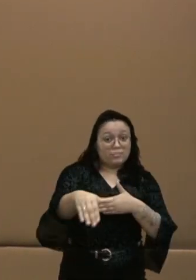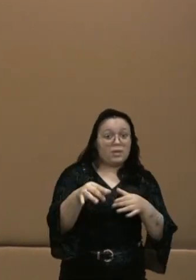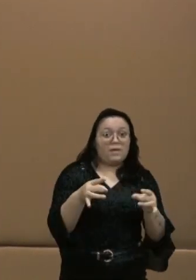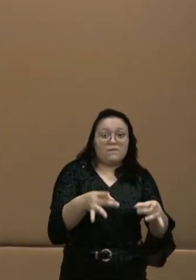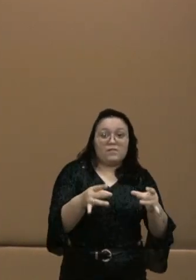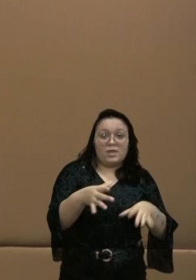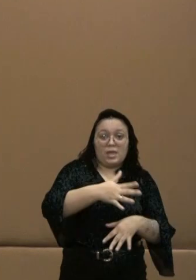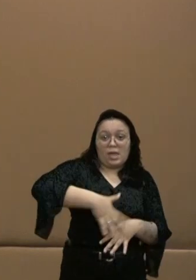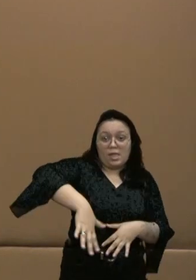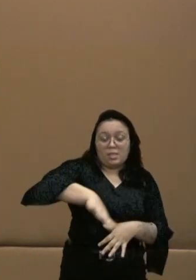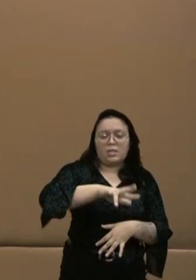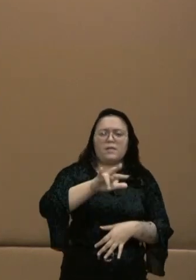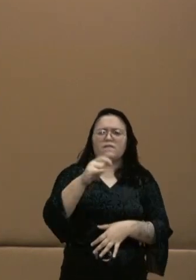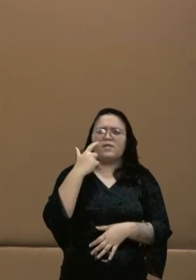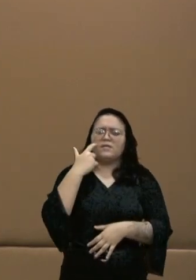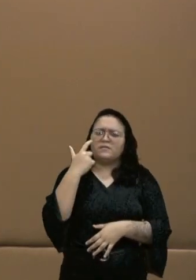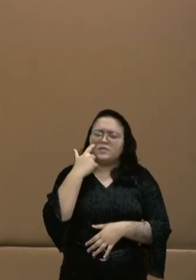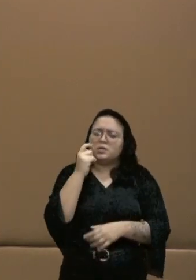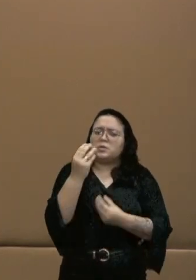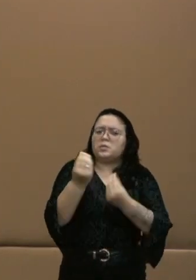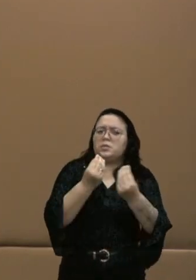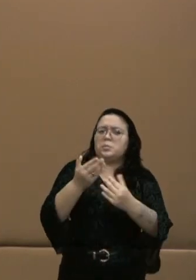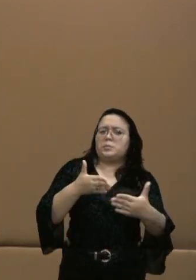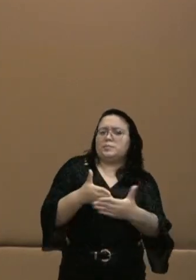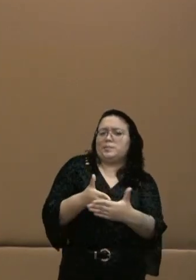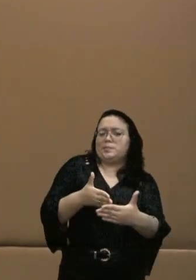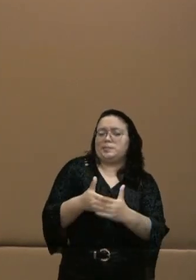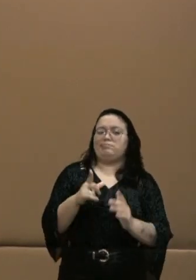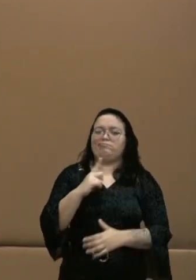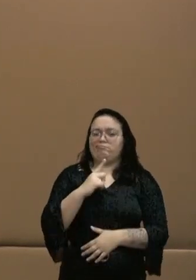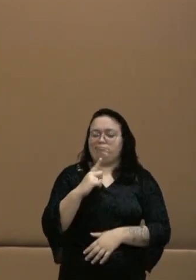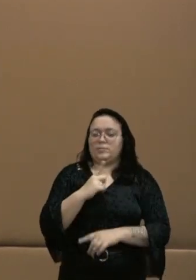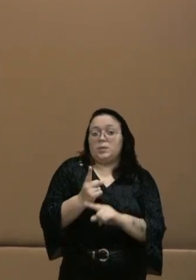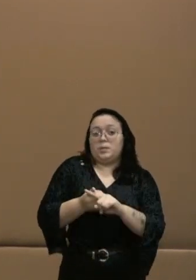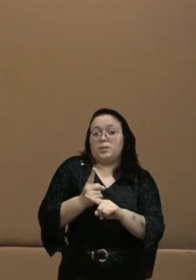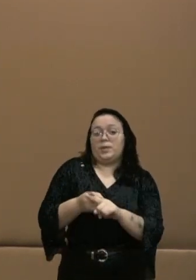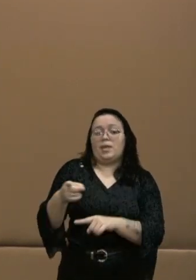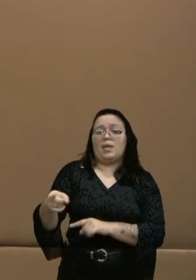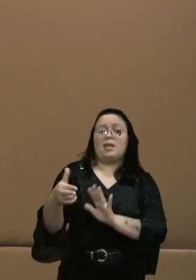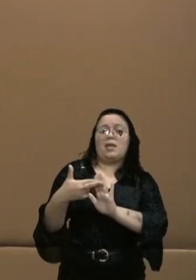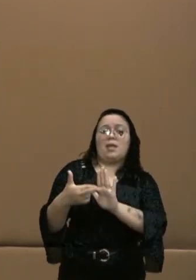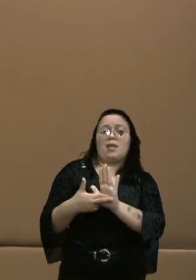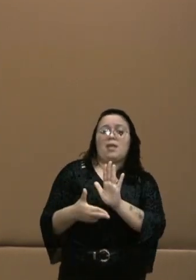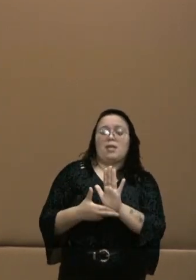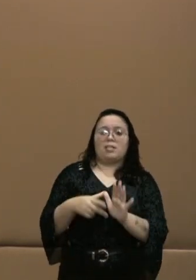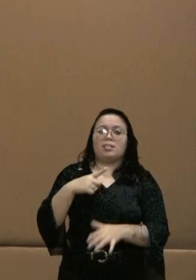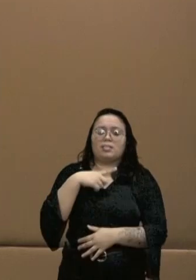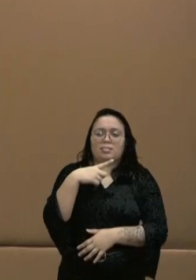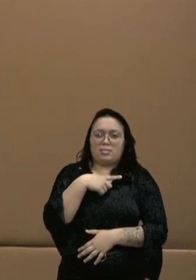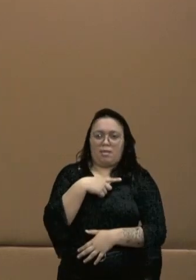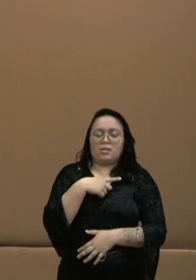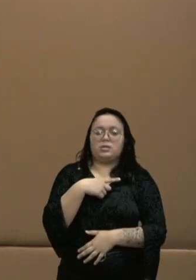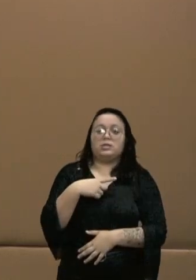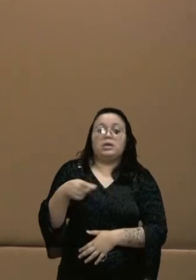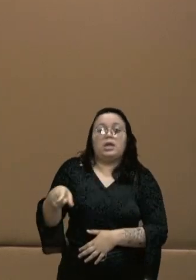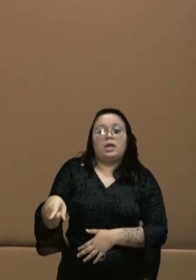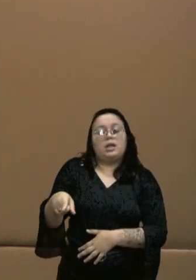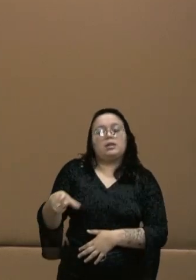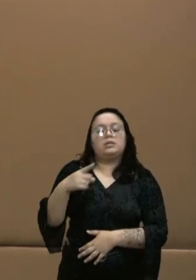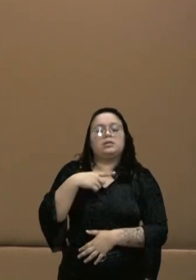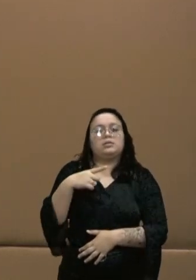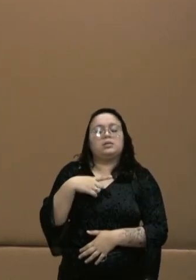Ele traz uma certa limitação porque there's a certain limitation. It's highly regulated. Mas ele